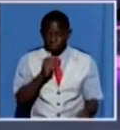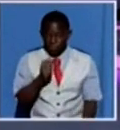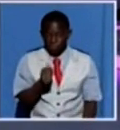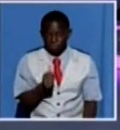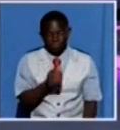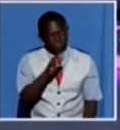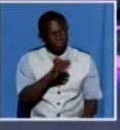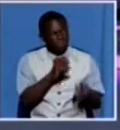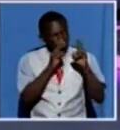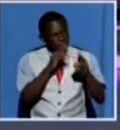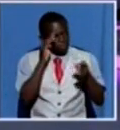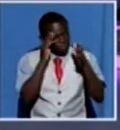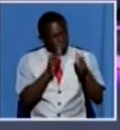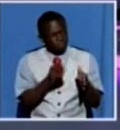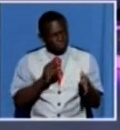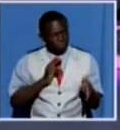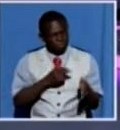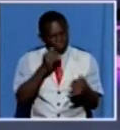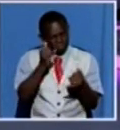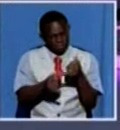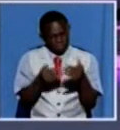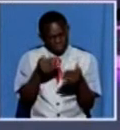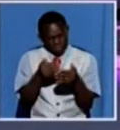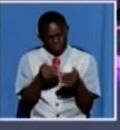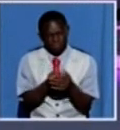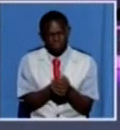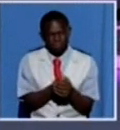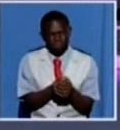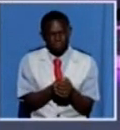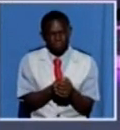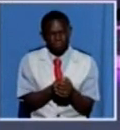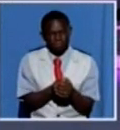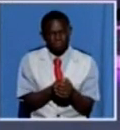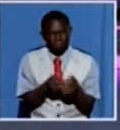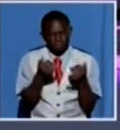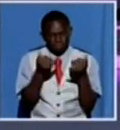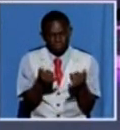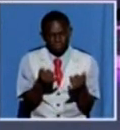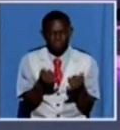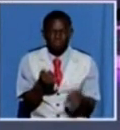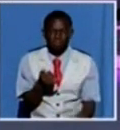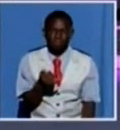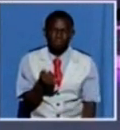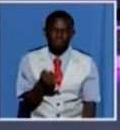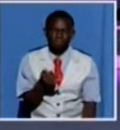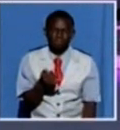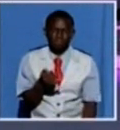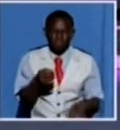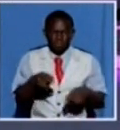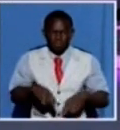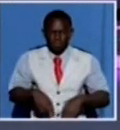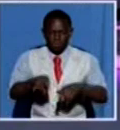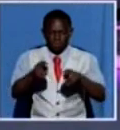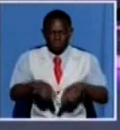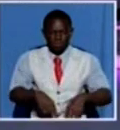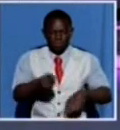end, how are you doing with equitable development of road infrastructure in